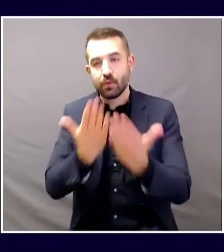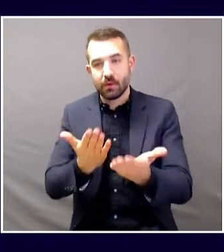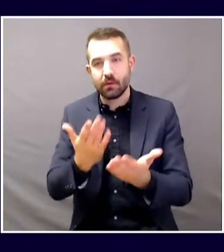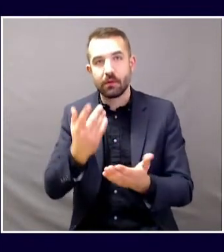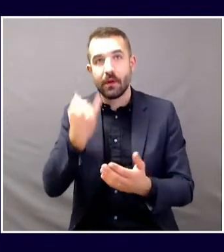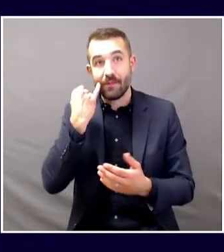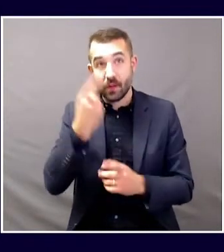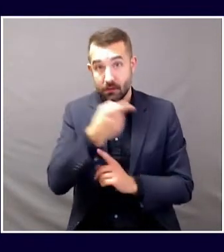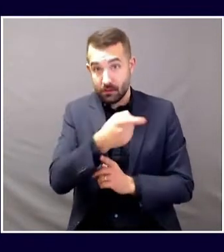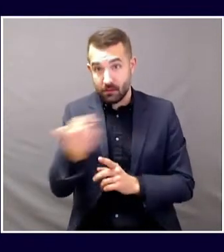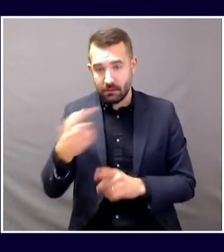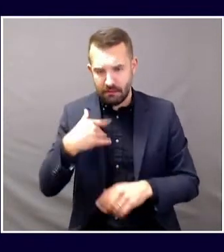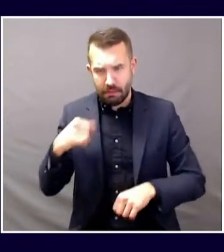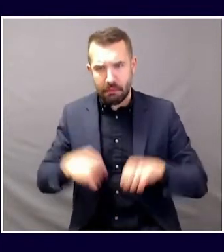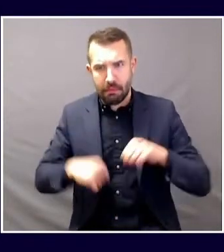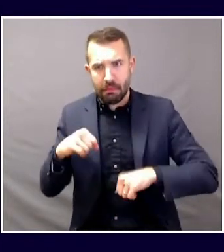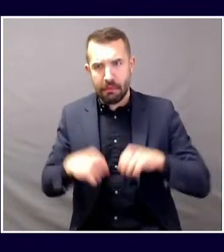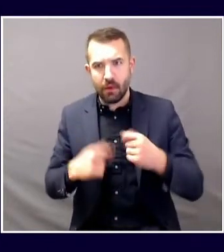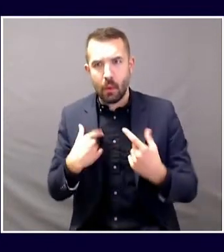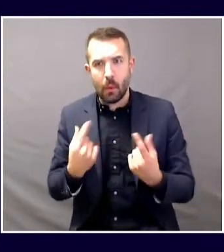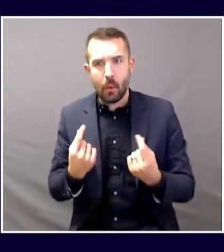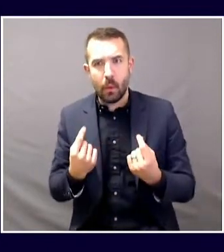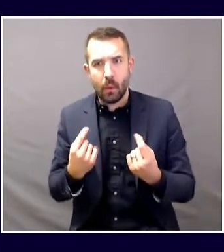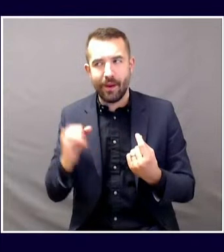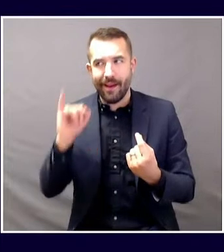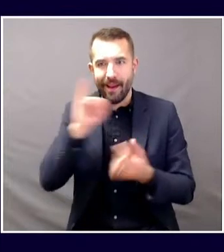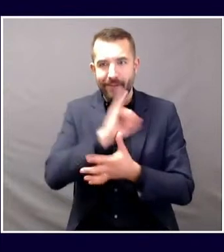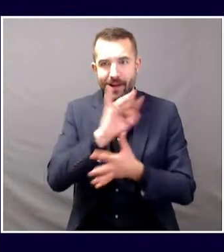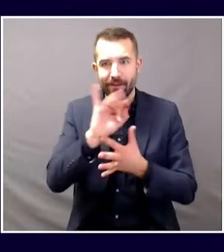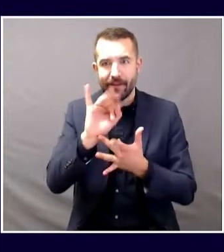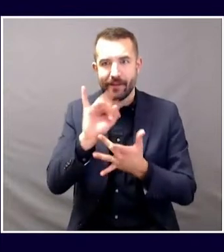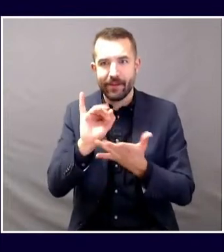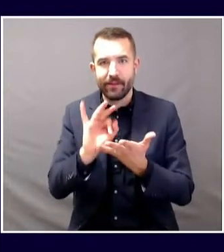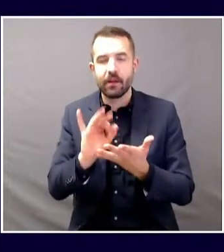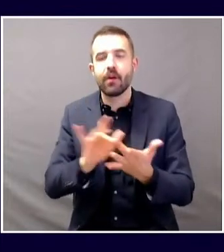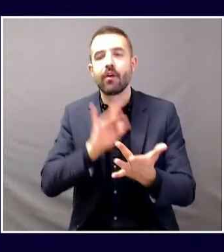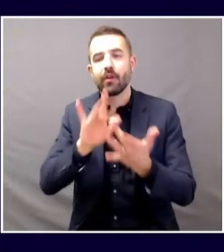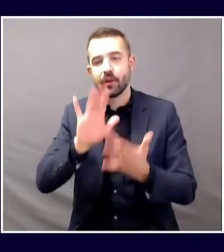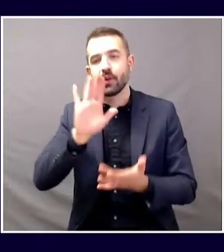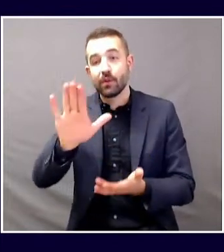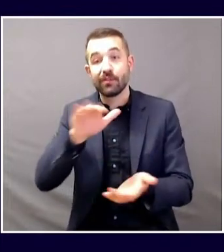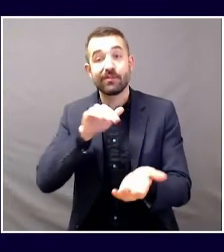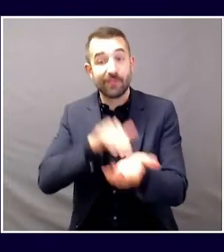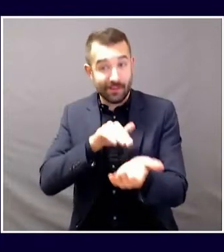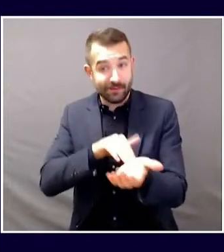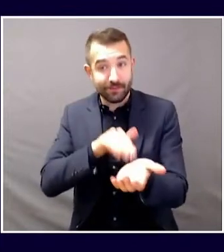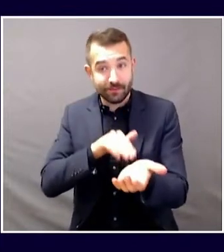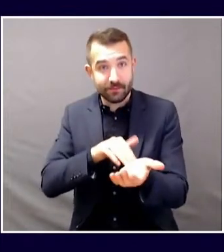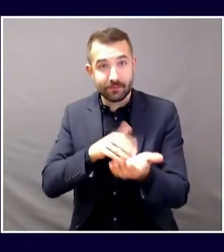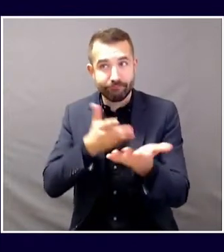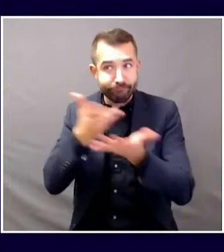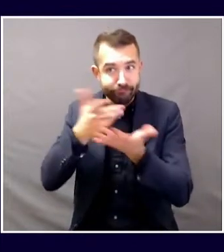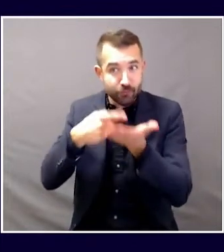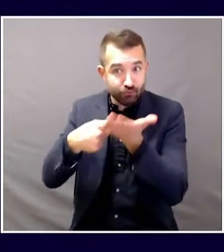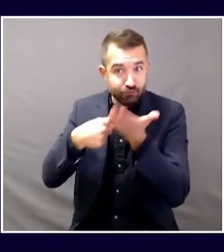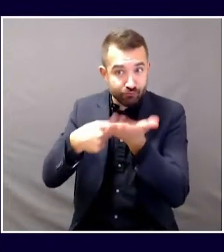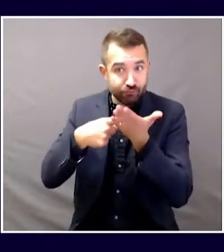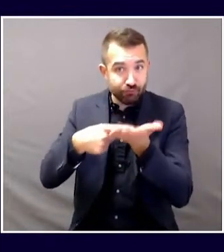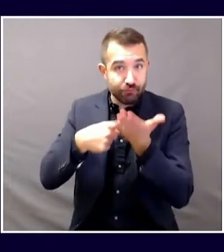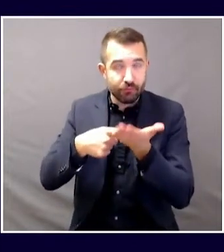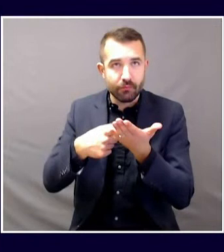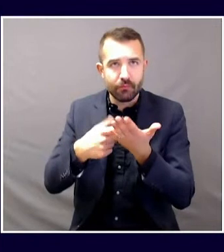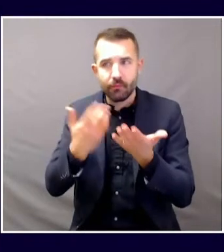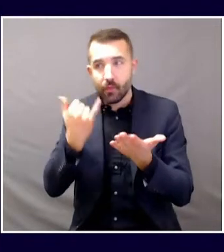is wondering how they should plan for the possibility of COVID, talk to their healthcare provider today rather